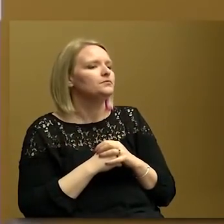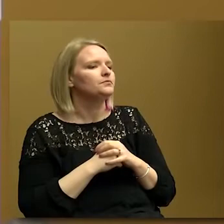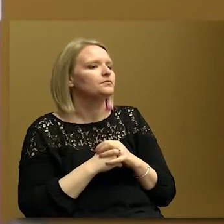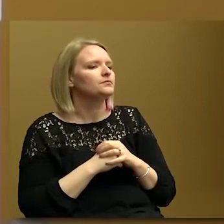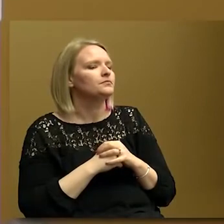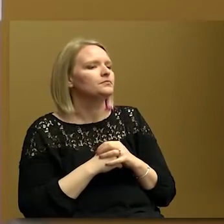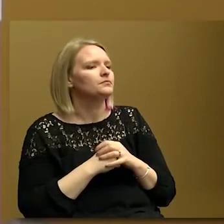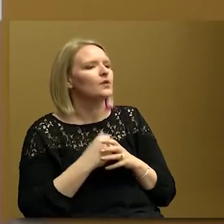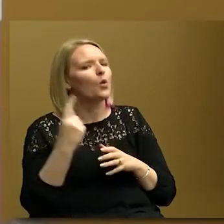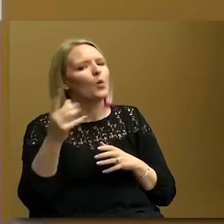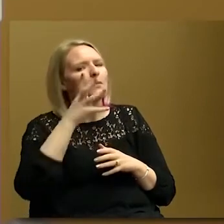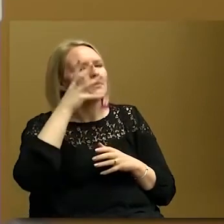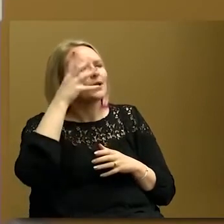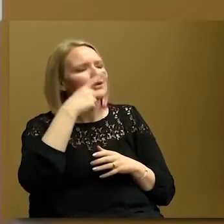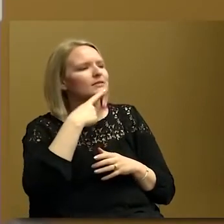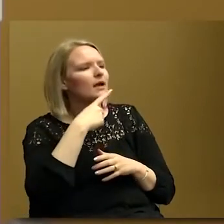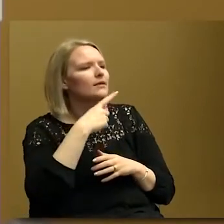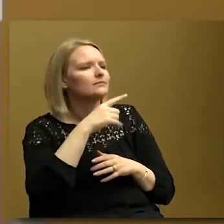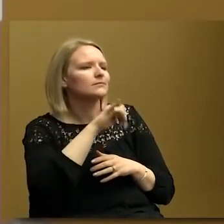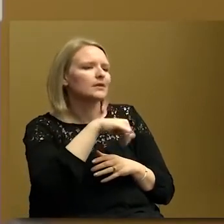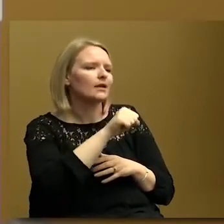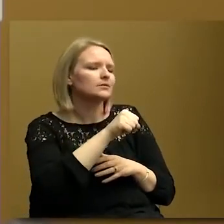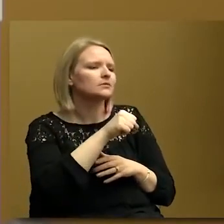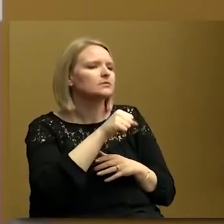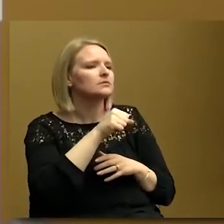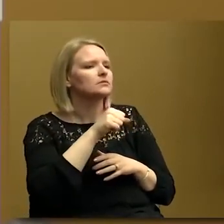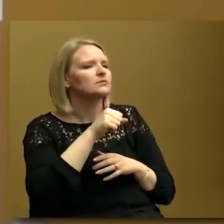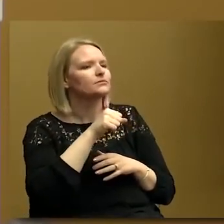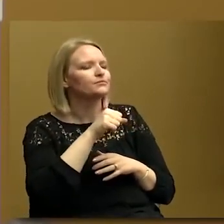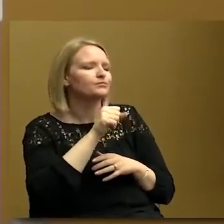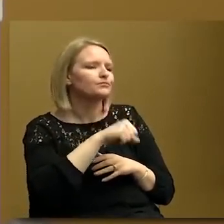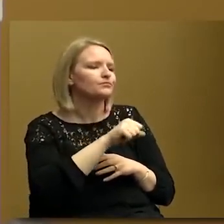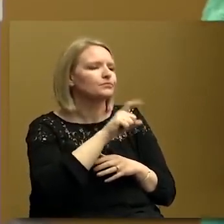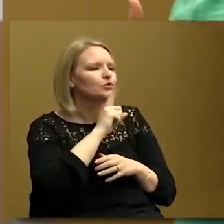This parent, sure he does. But,